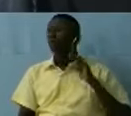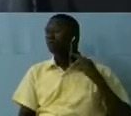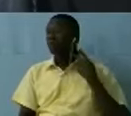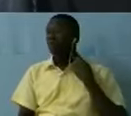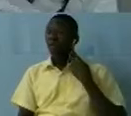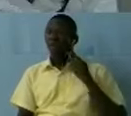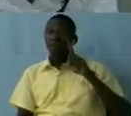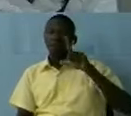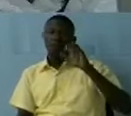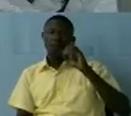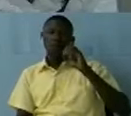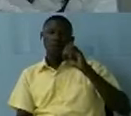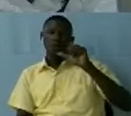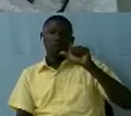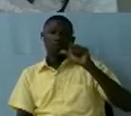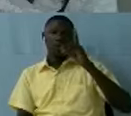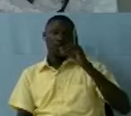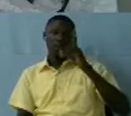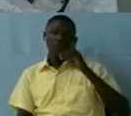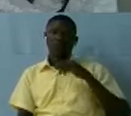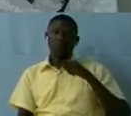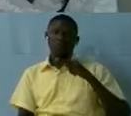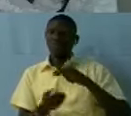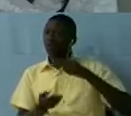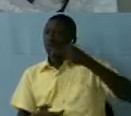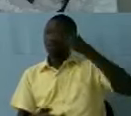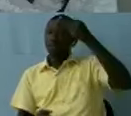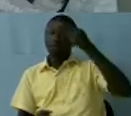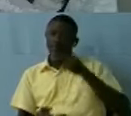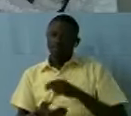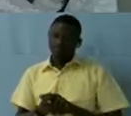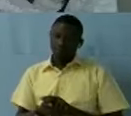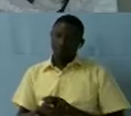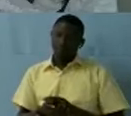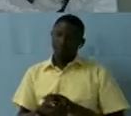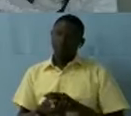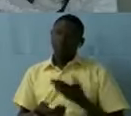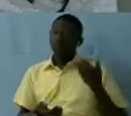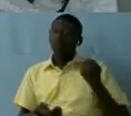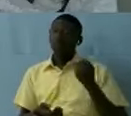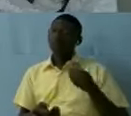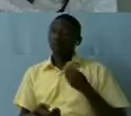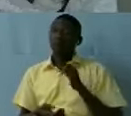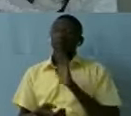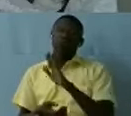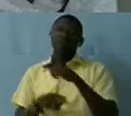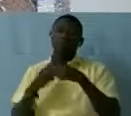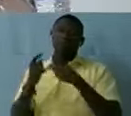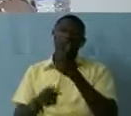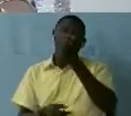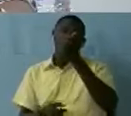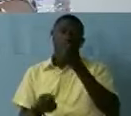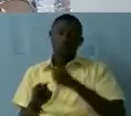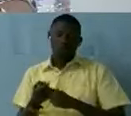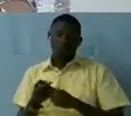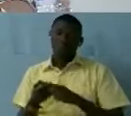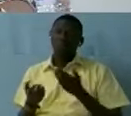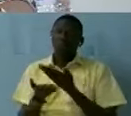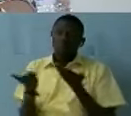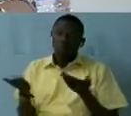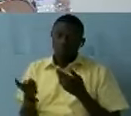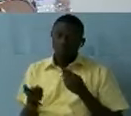stopped taking it for 6 months. Oh, ya tuna kafuta koteke. That was why there was this increment. Nga mira wala fana ya tina